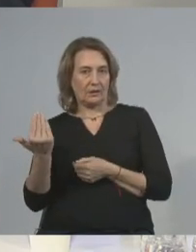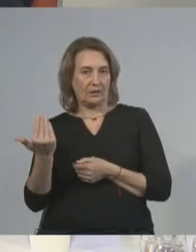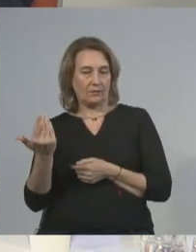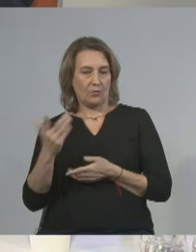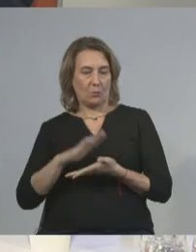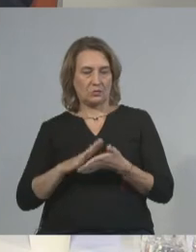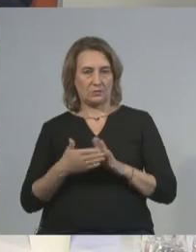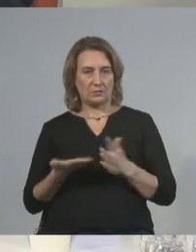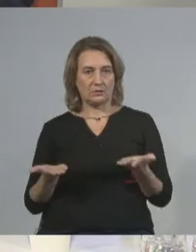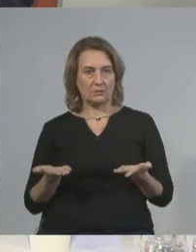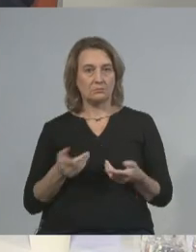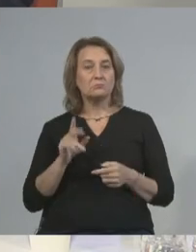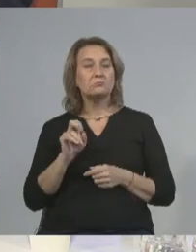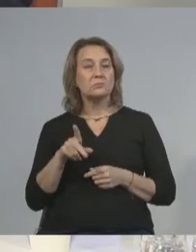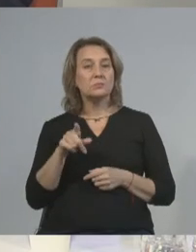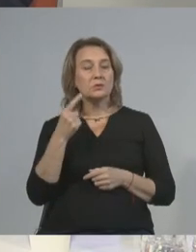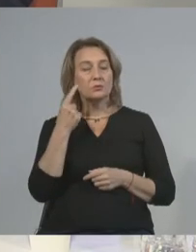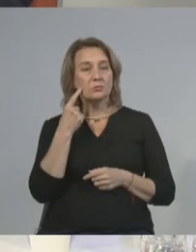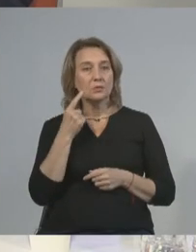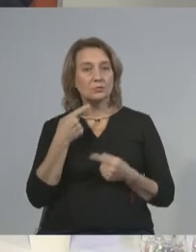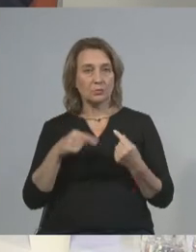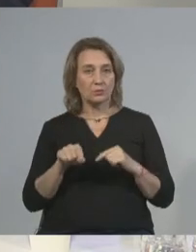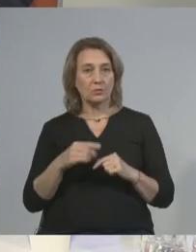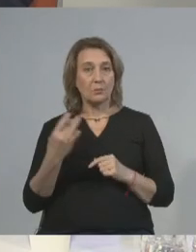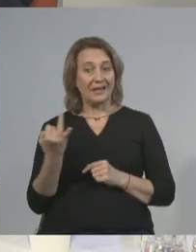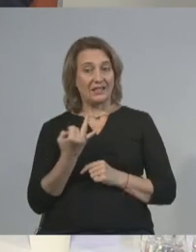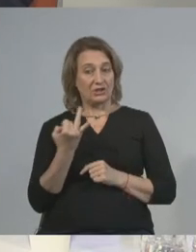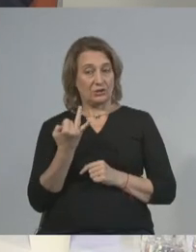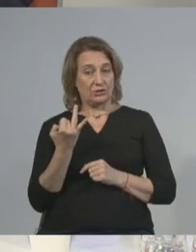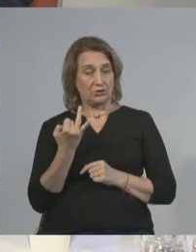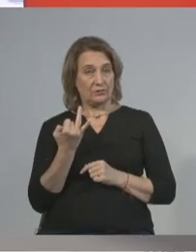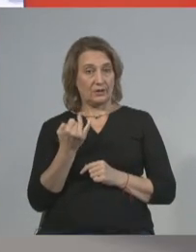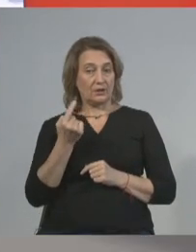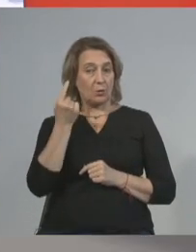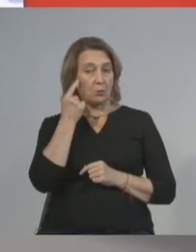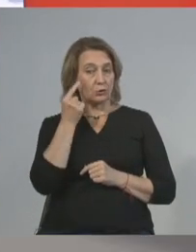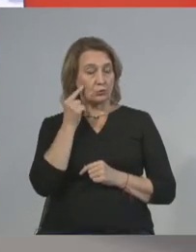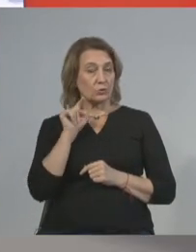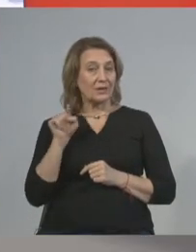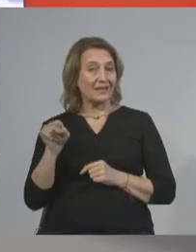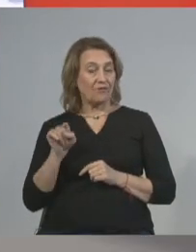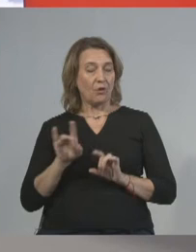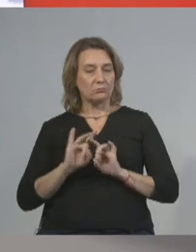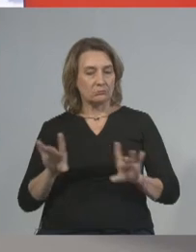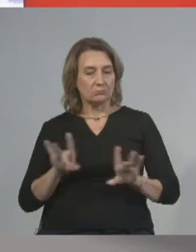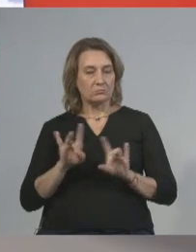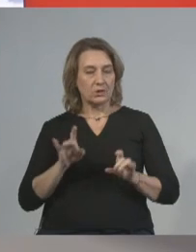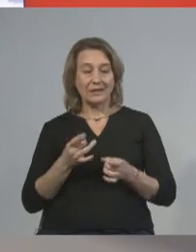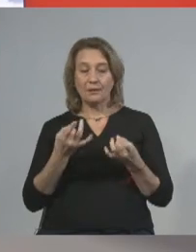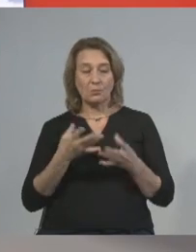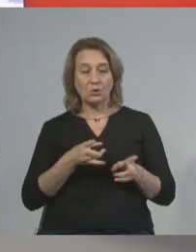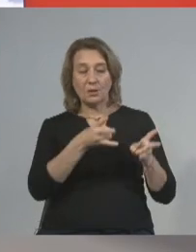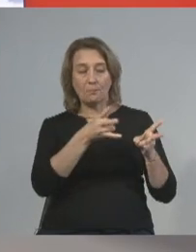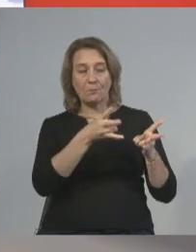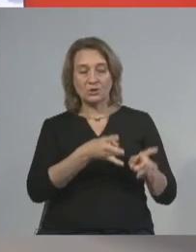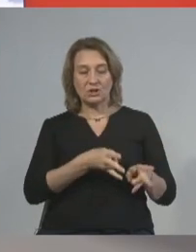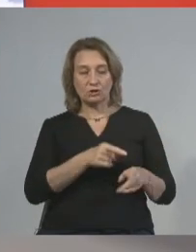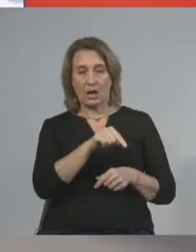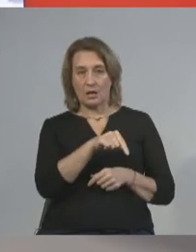violence it seems like you enforced his position i wanted to